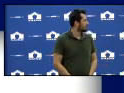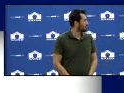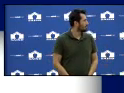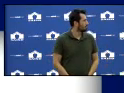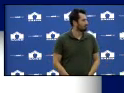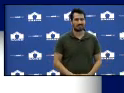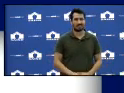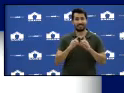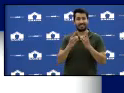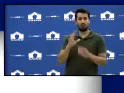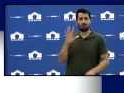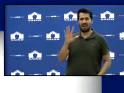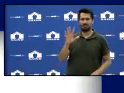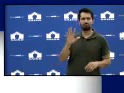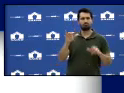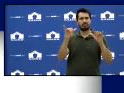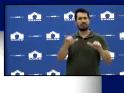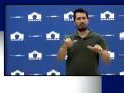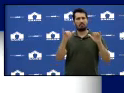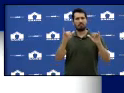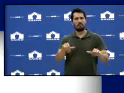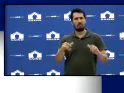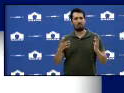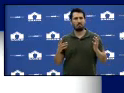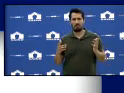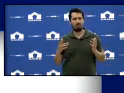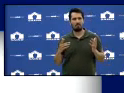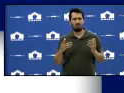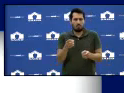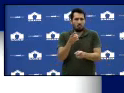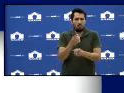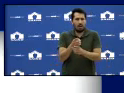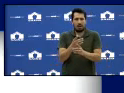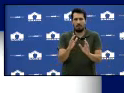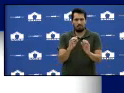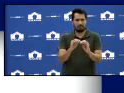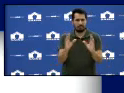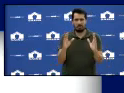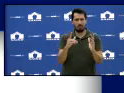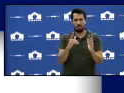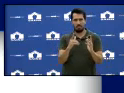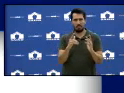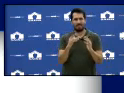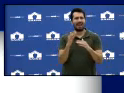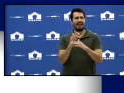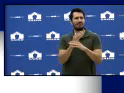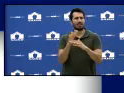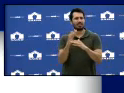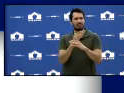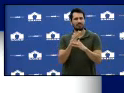There were no changes to District 5. District 5 was already very close to the average of